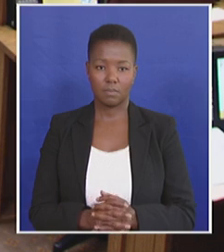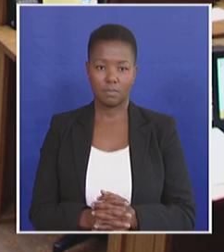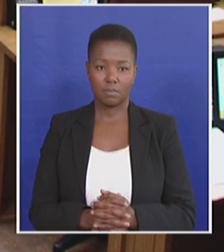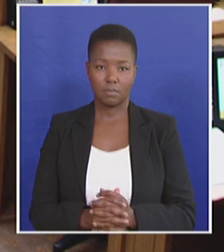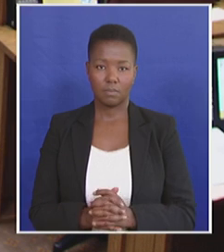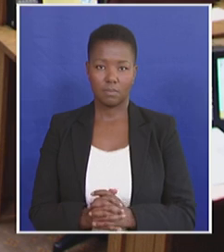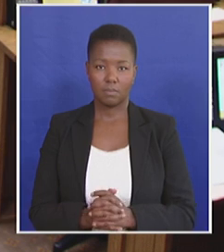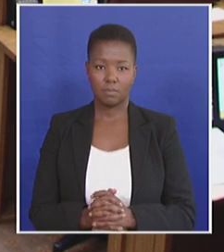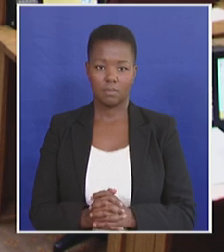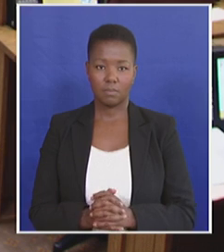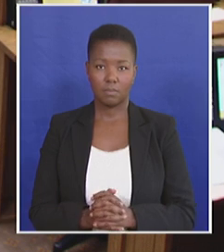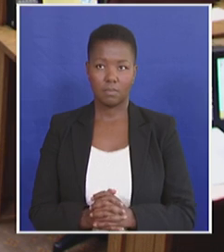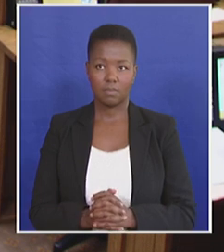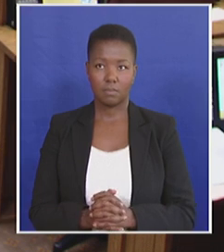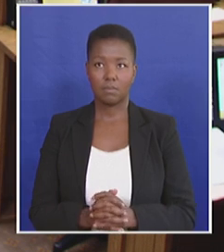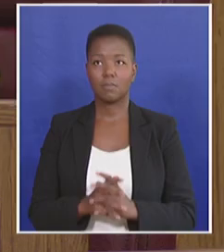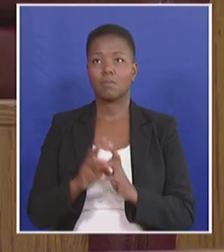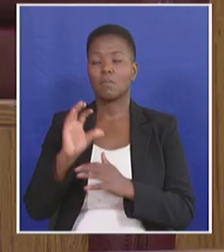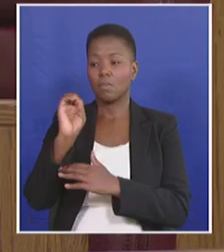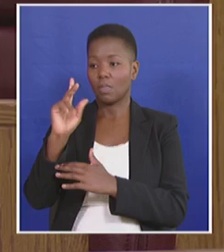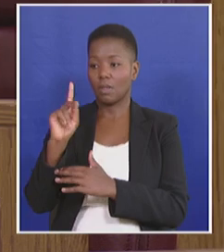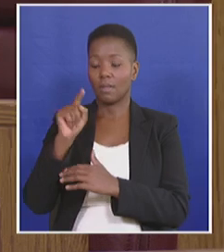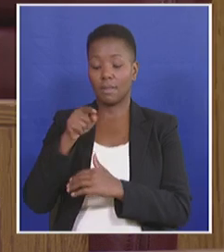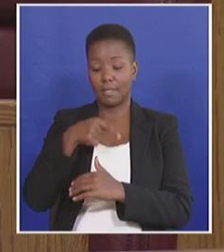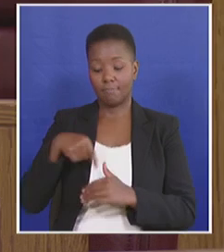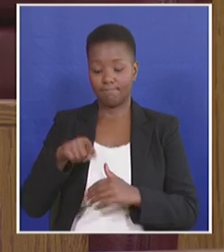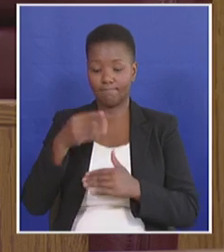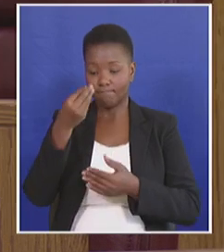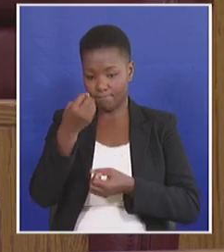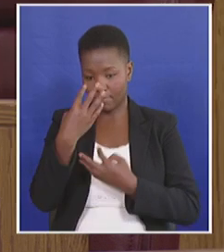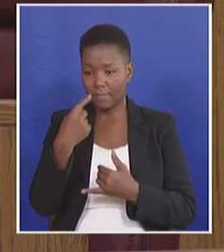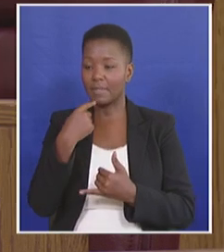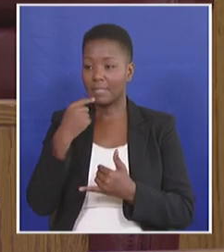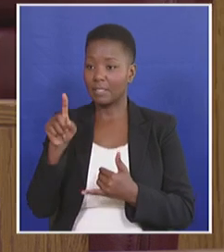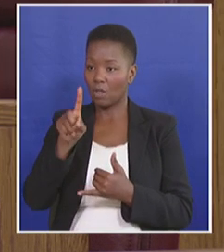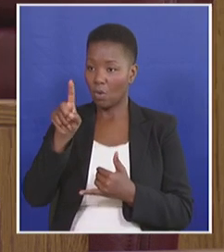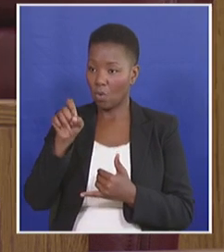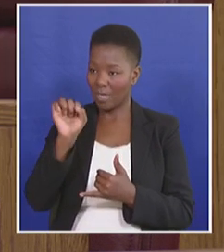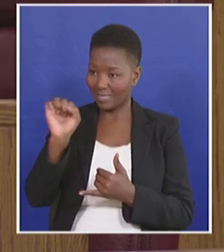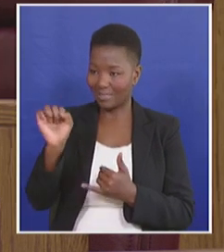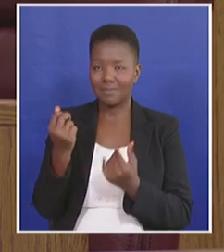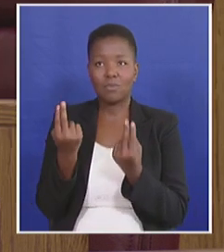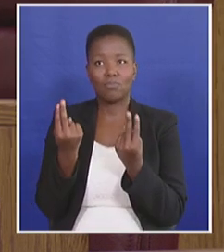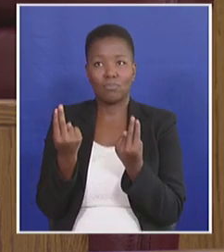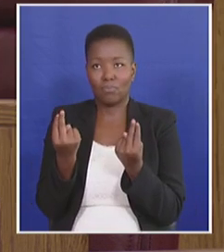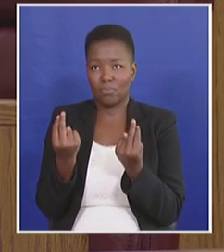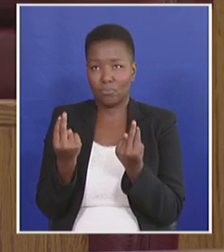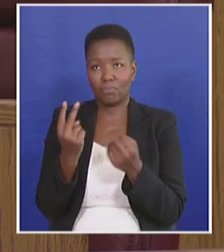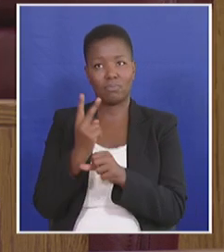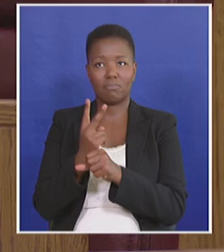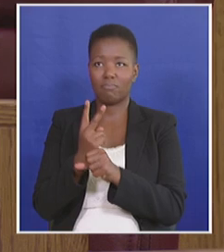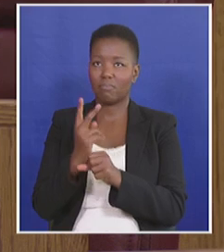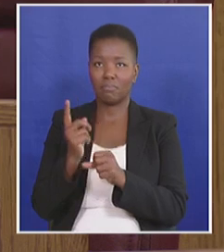Okay, thank you very much. The advice that I'm getting from the table is that indeed it is a new question, because the people that you referred to